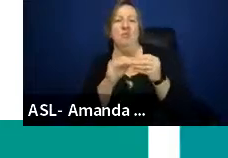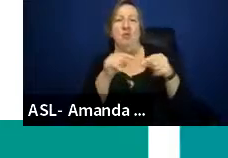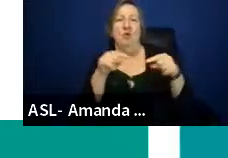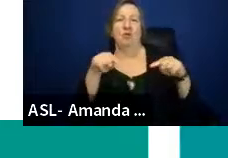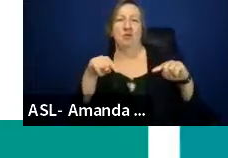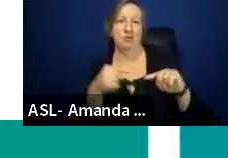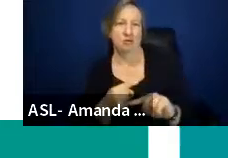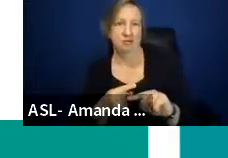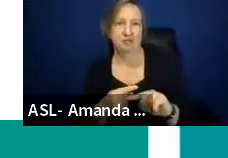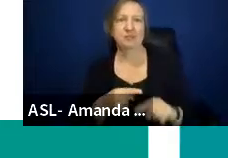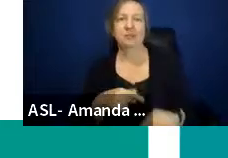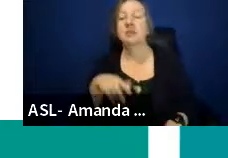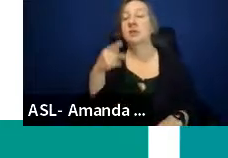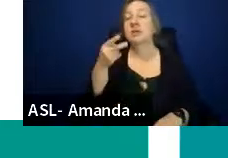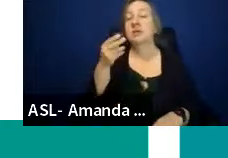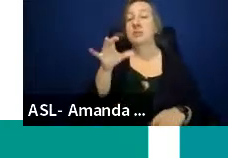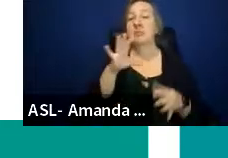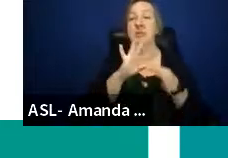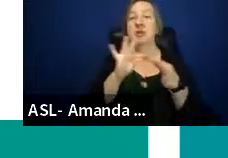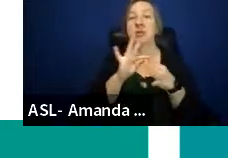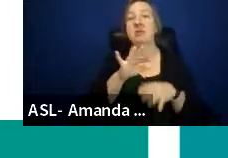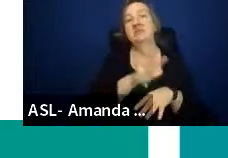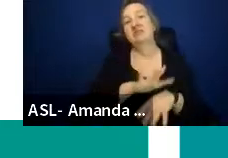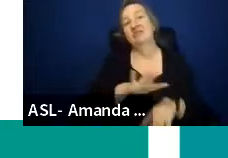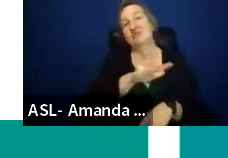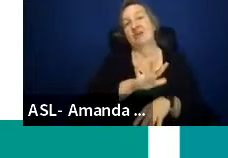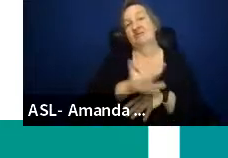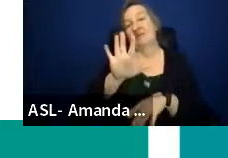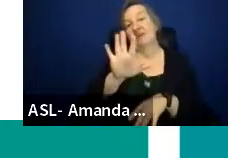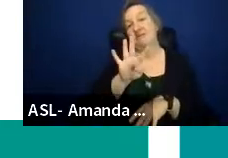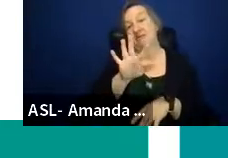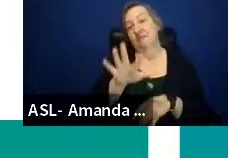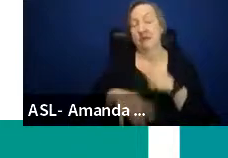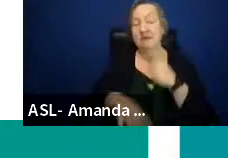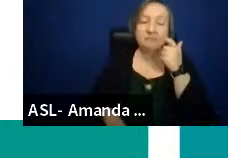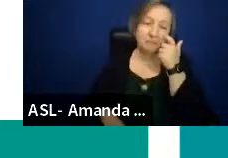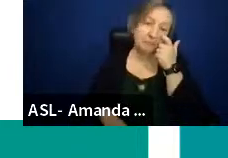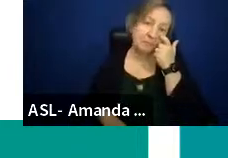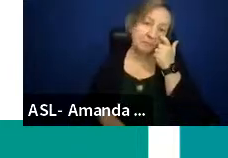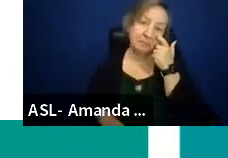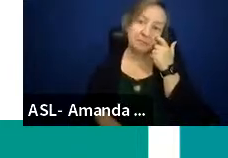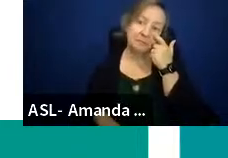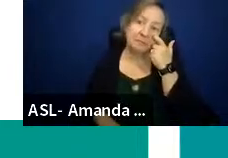public comment is scheduled for about 5:45 tonight.